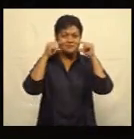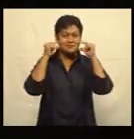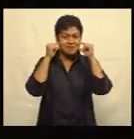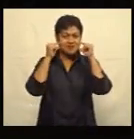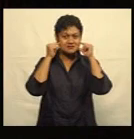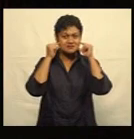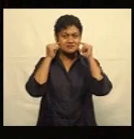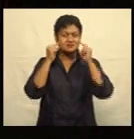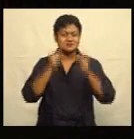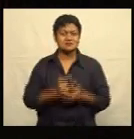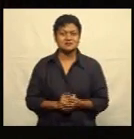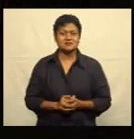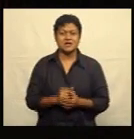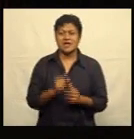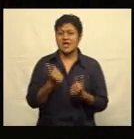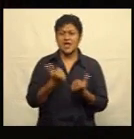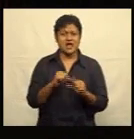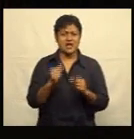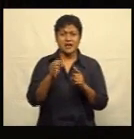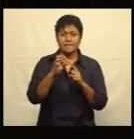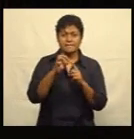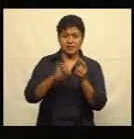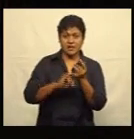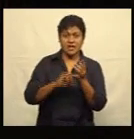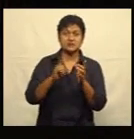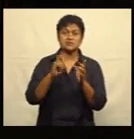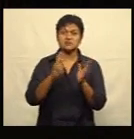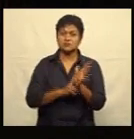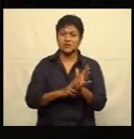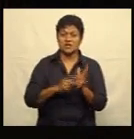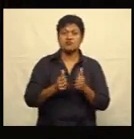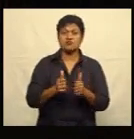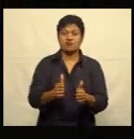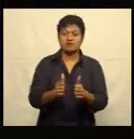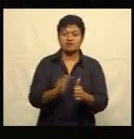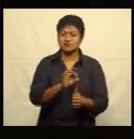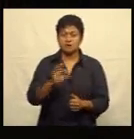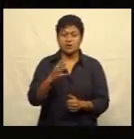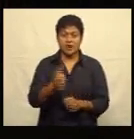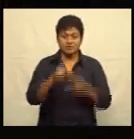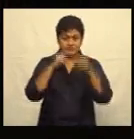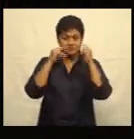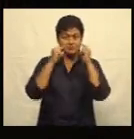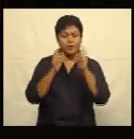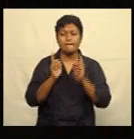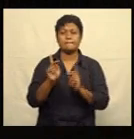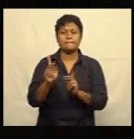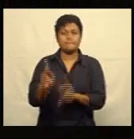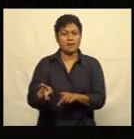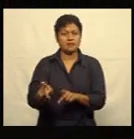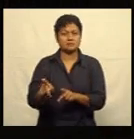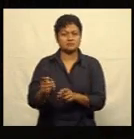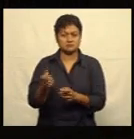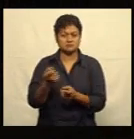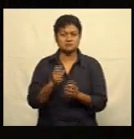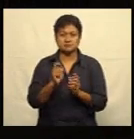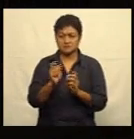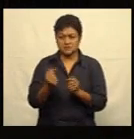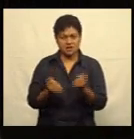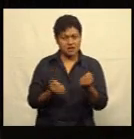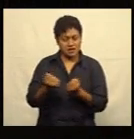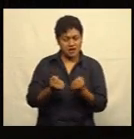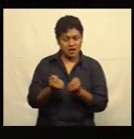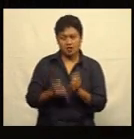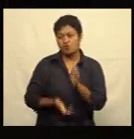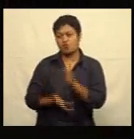mask. Any PSV without a mask will be asked to park the vehicle on the spot and go home. Drivers must also